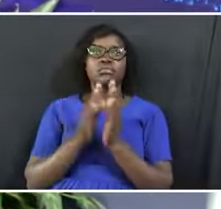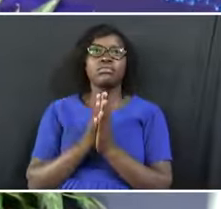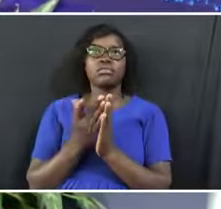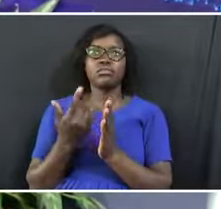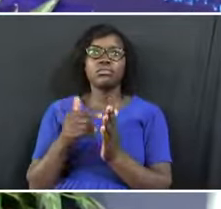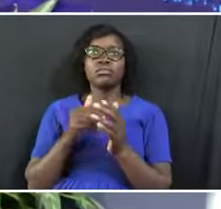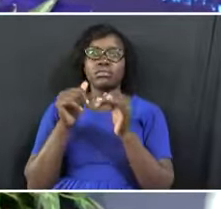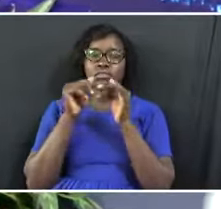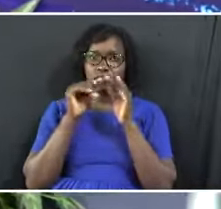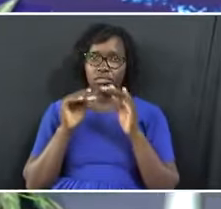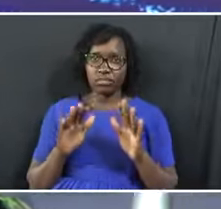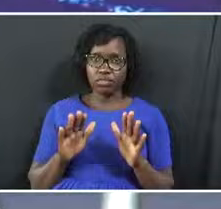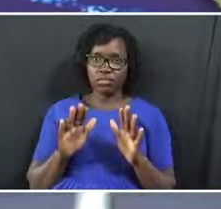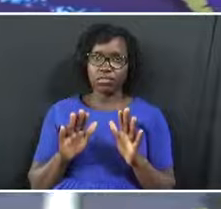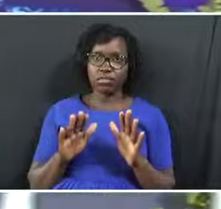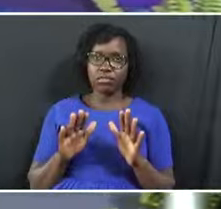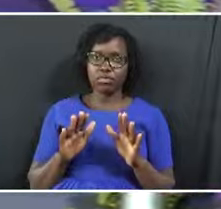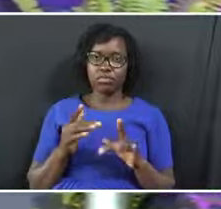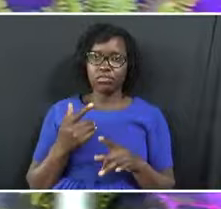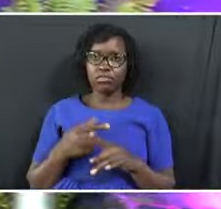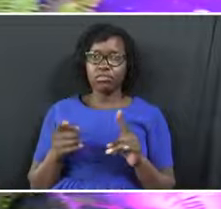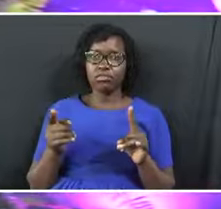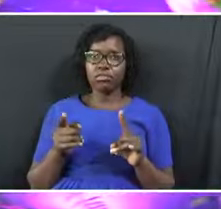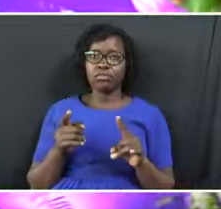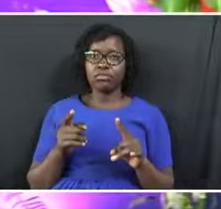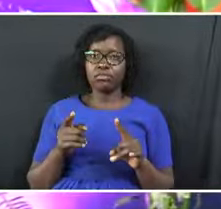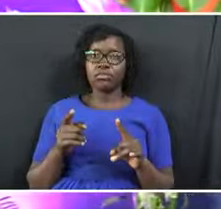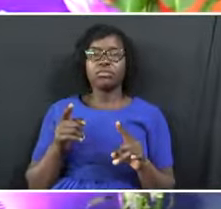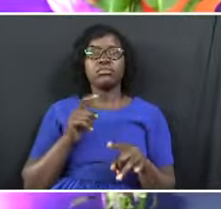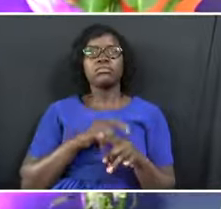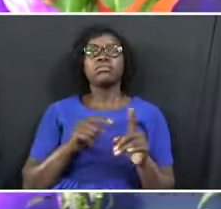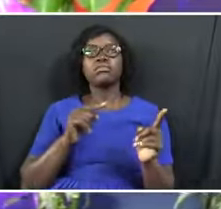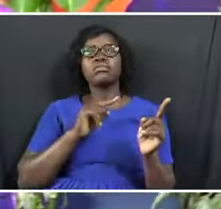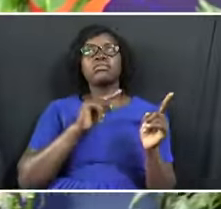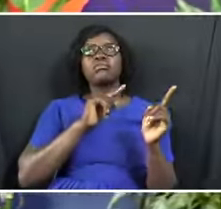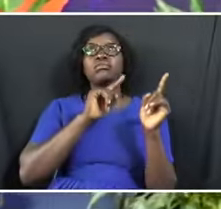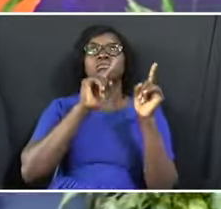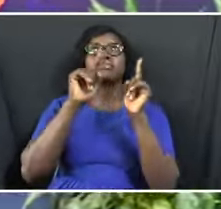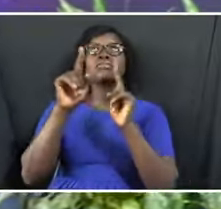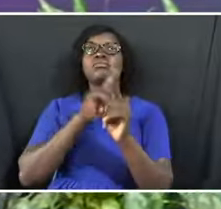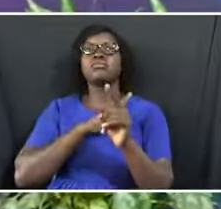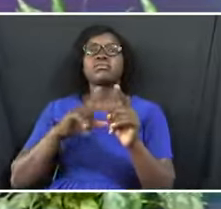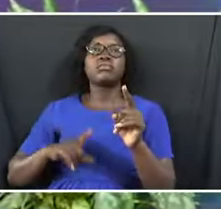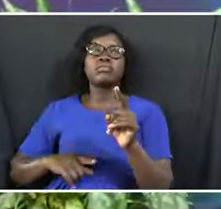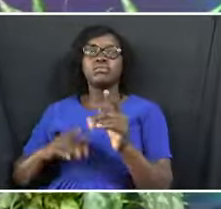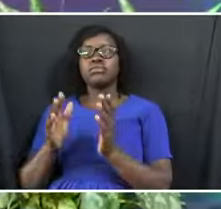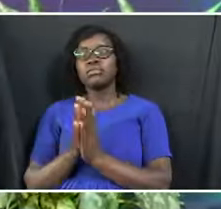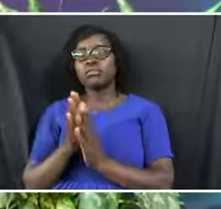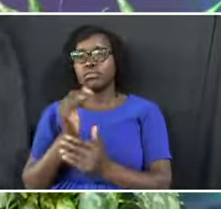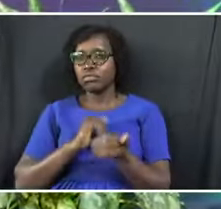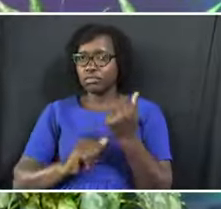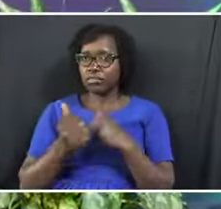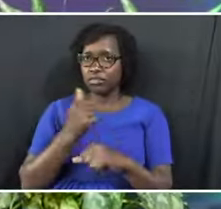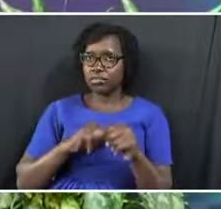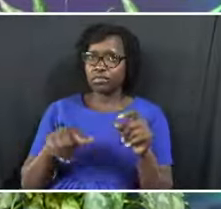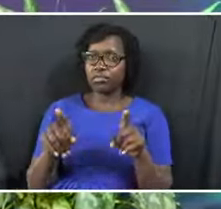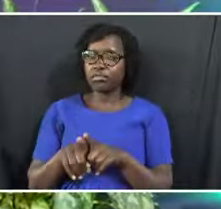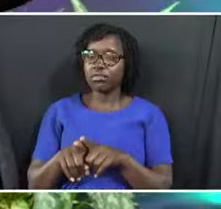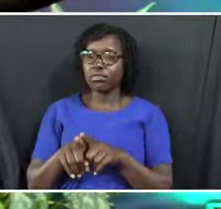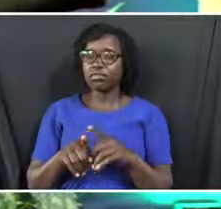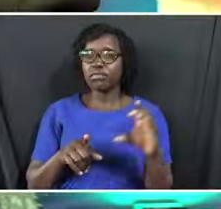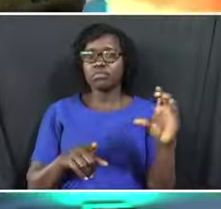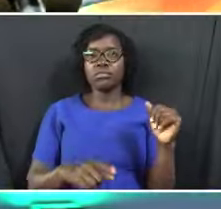are blessed. But the war, when we come before the Lord because of our mischievous actions like Cain, when we